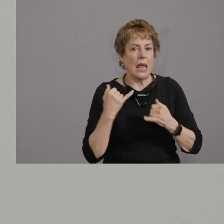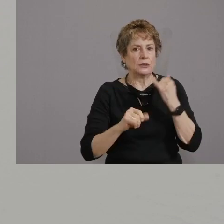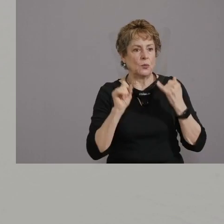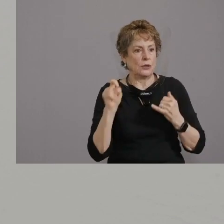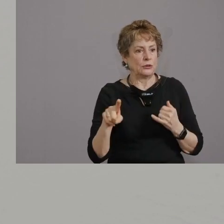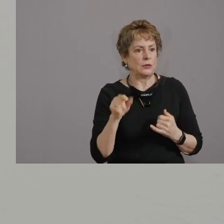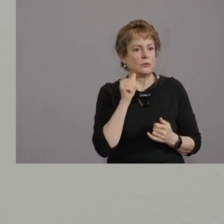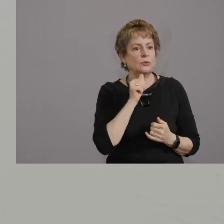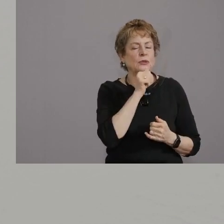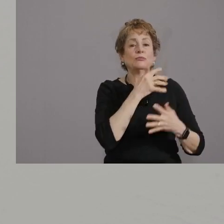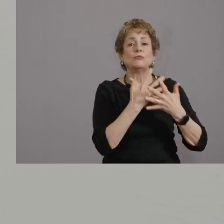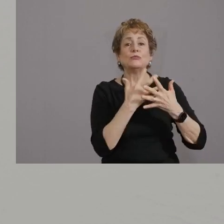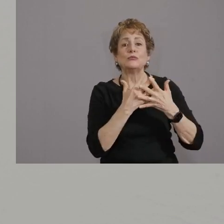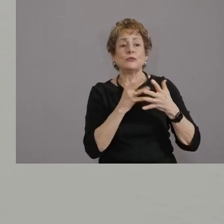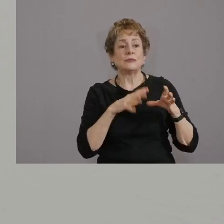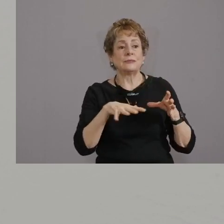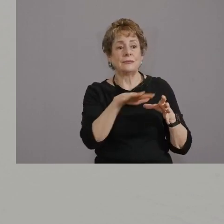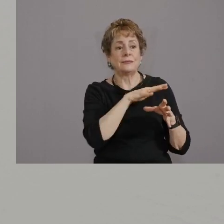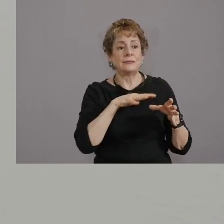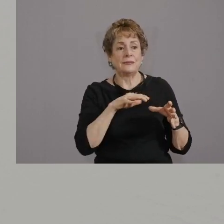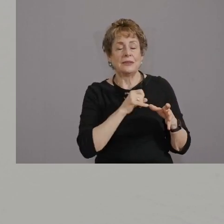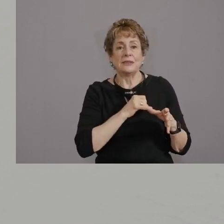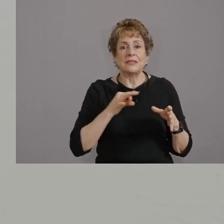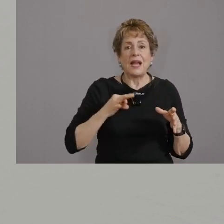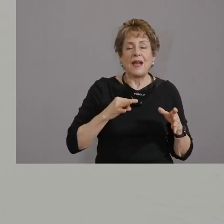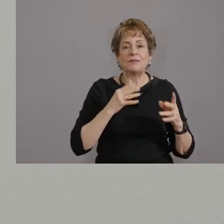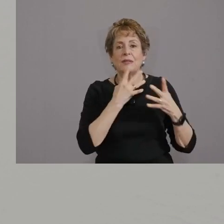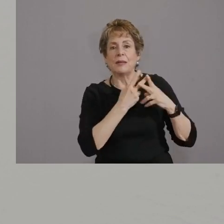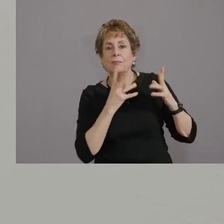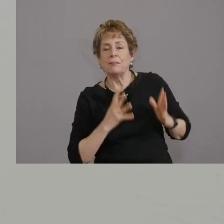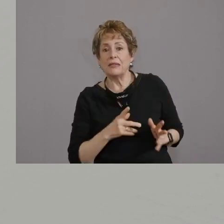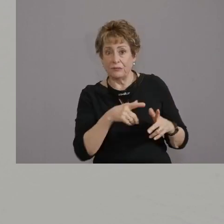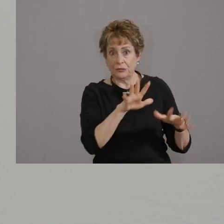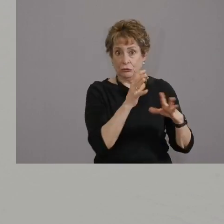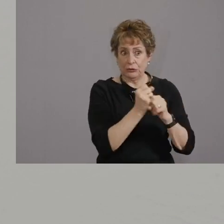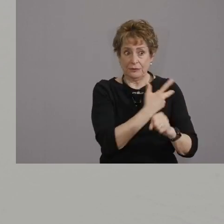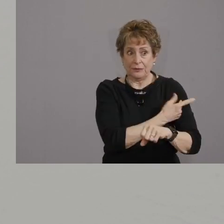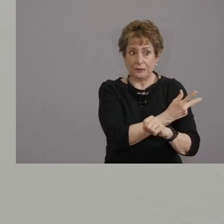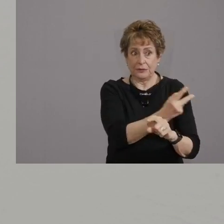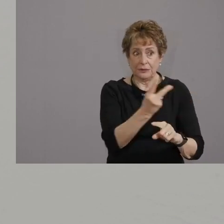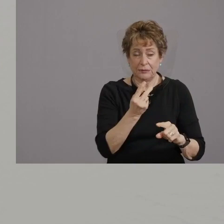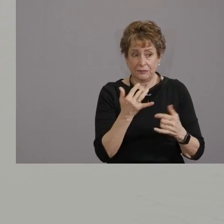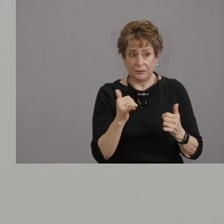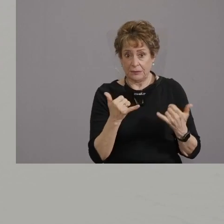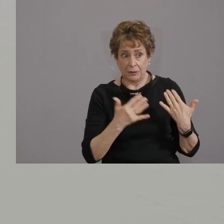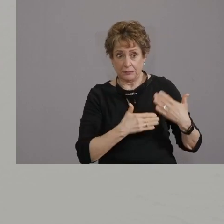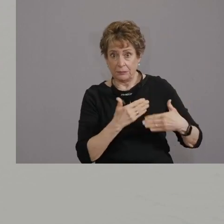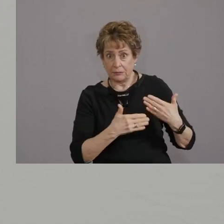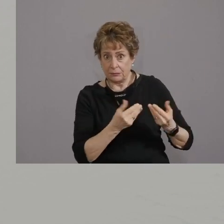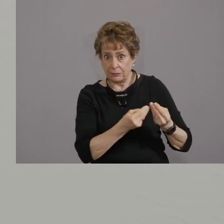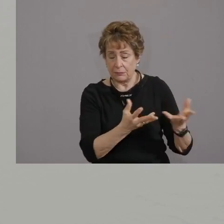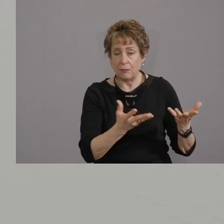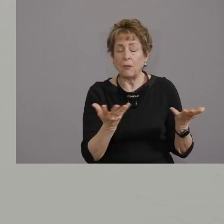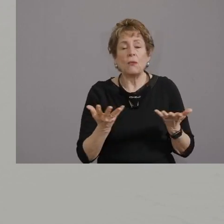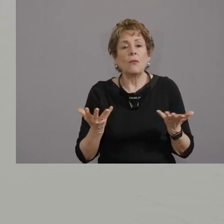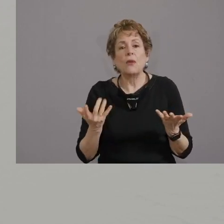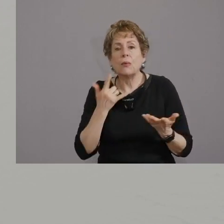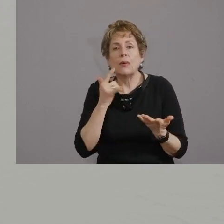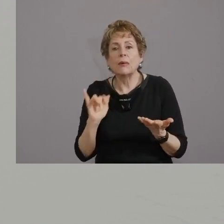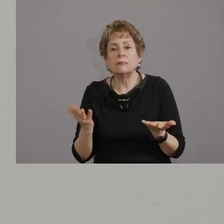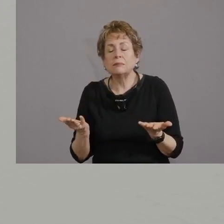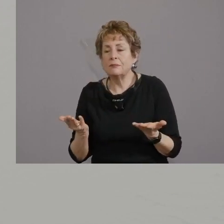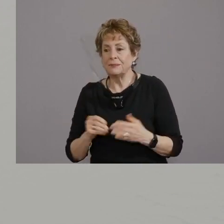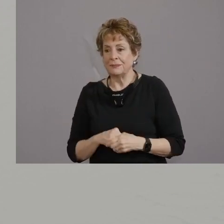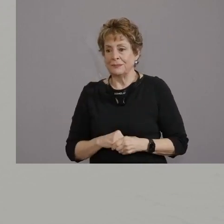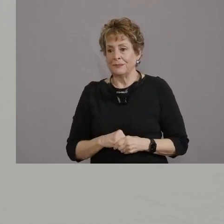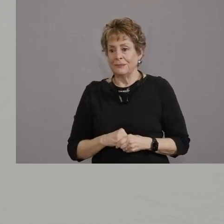of prisons and vaccines available to them? So we are working with our correctional partners to get currently